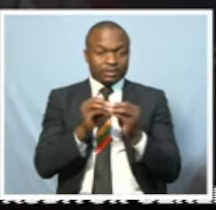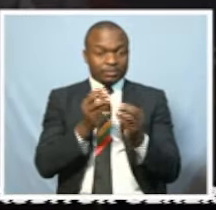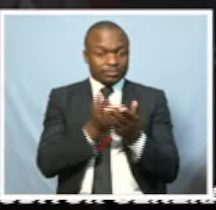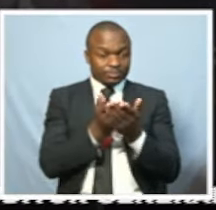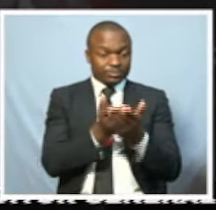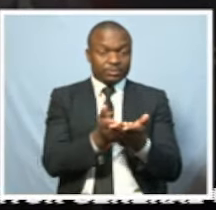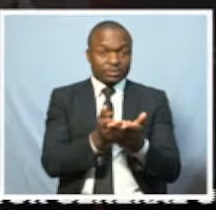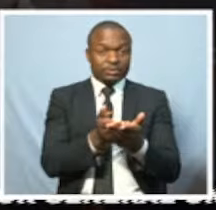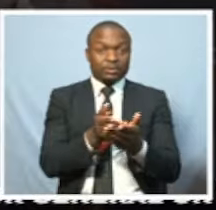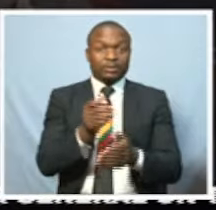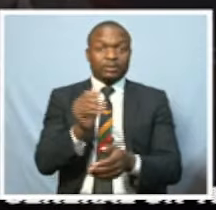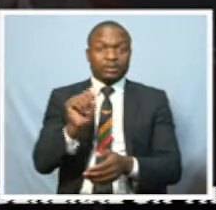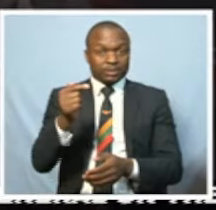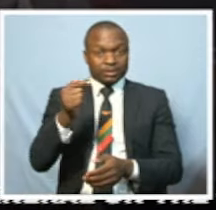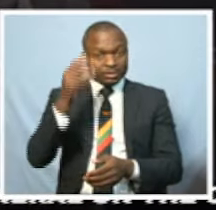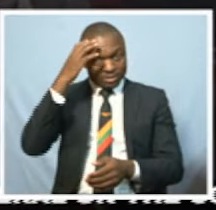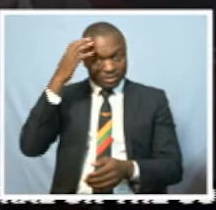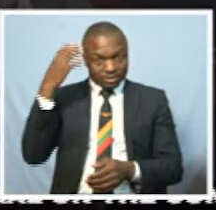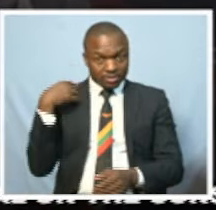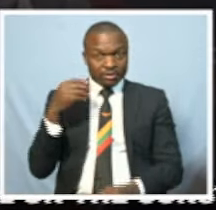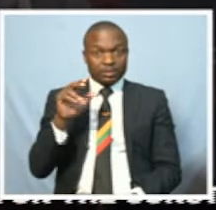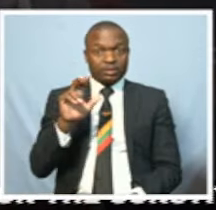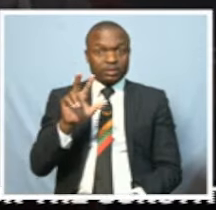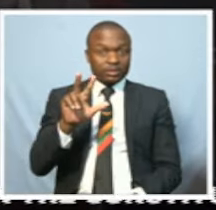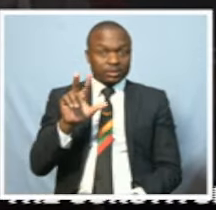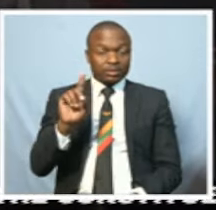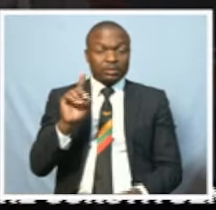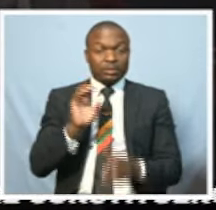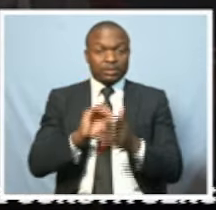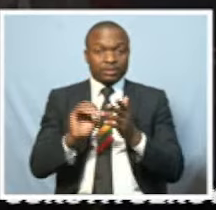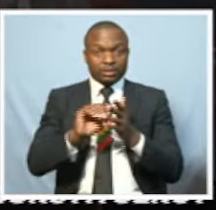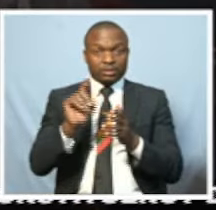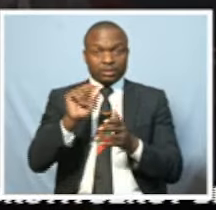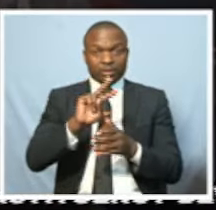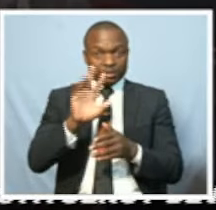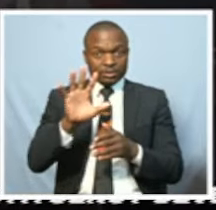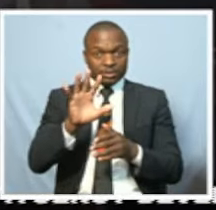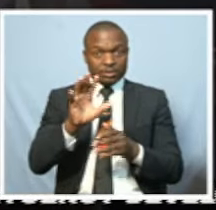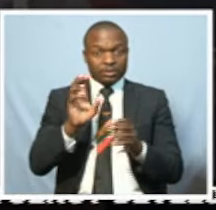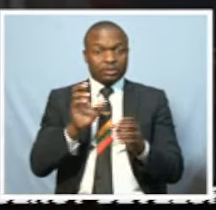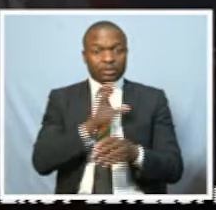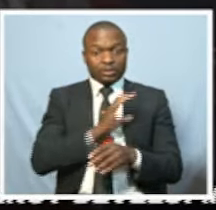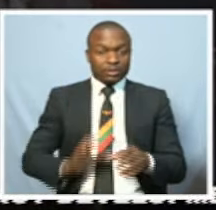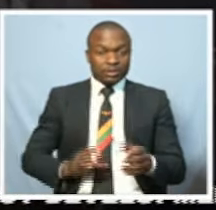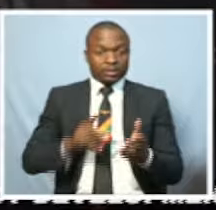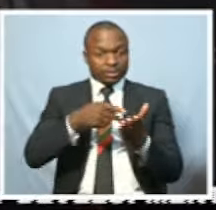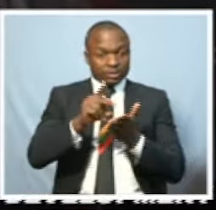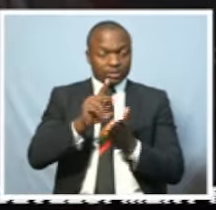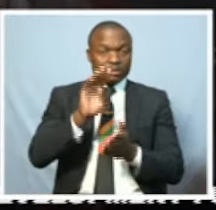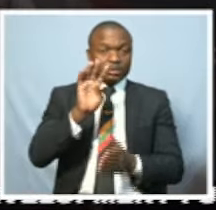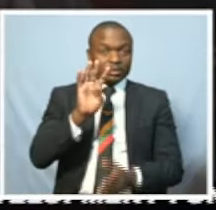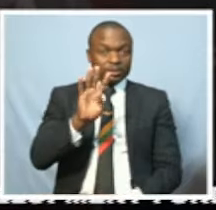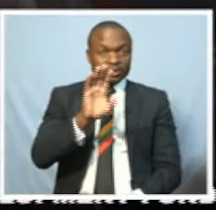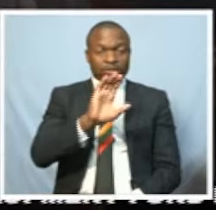office, that by 31st October 2025, the contractor had been paid amounts totaling